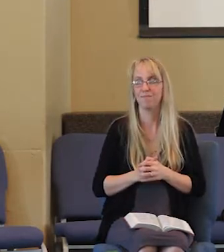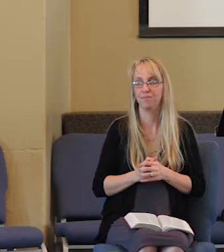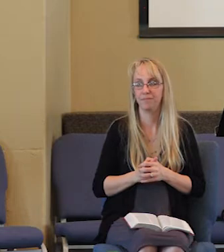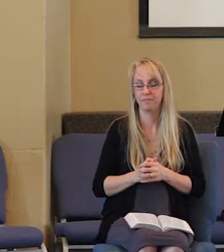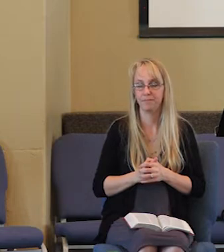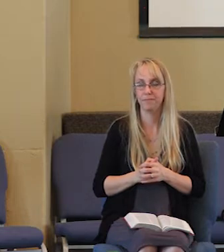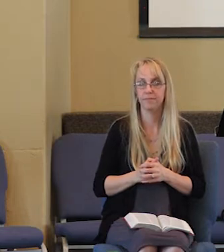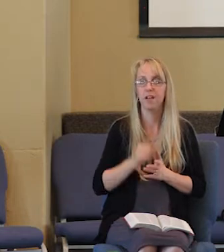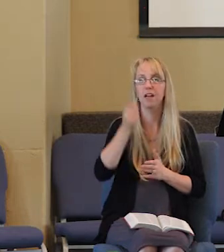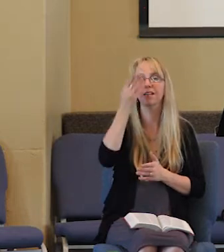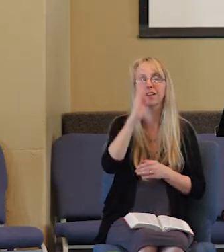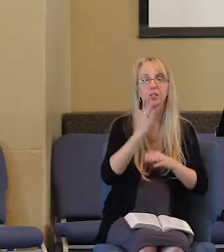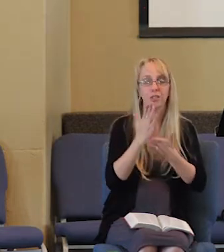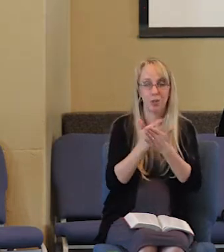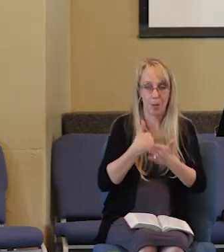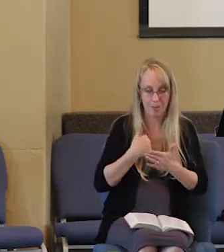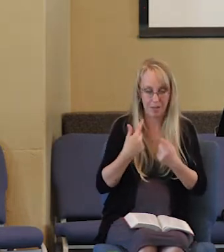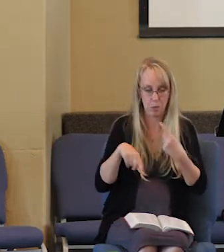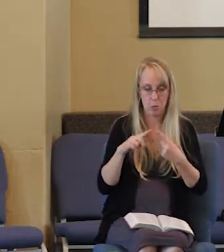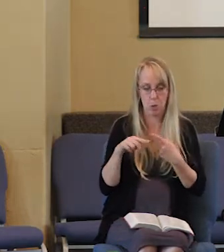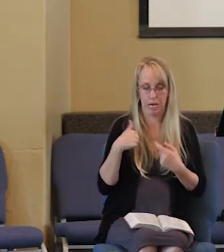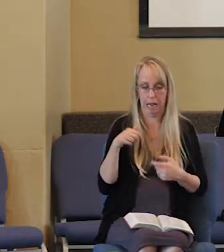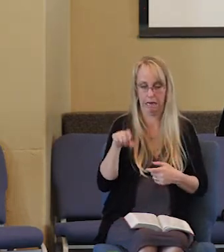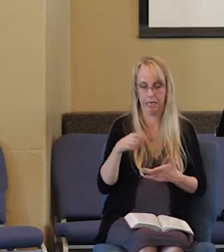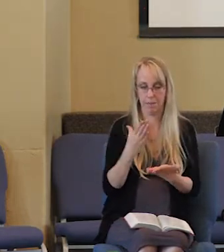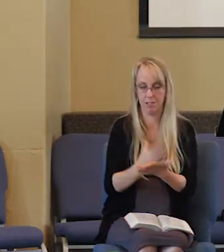God, stop me when I need to be stopped.